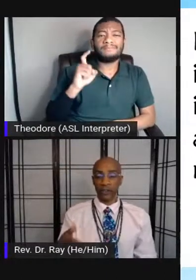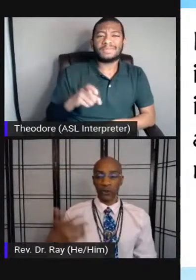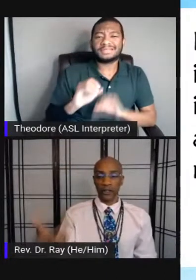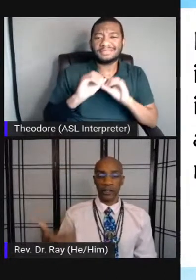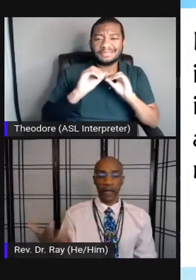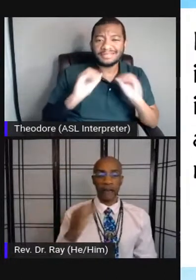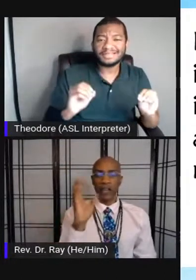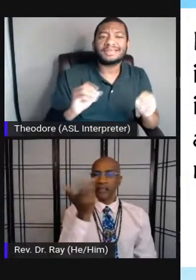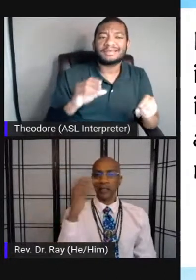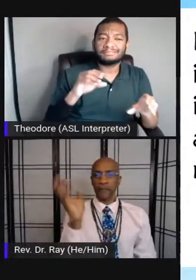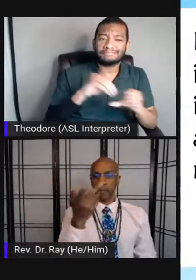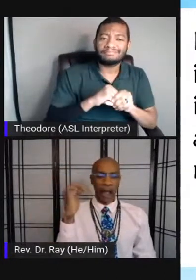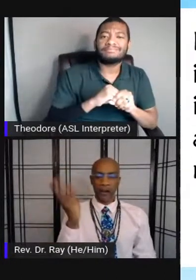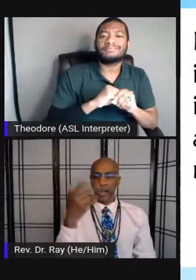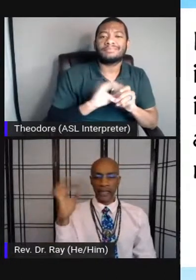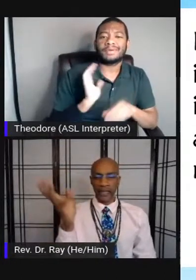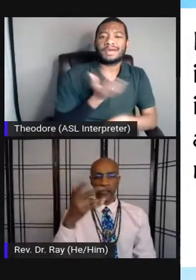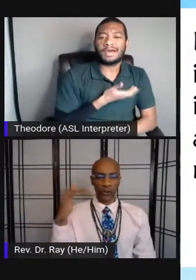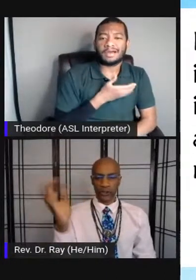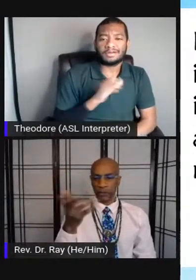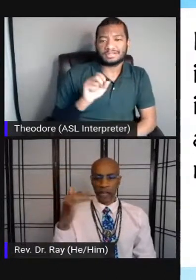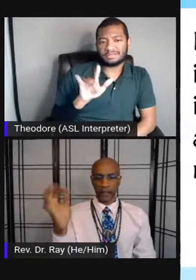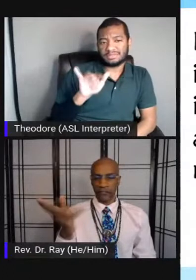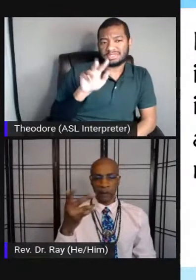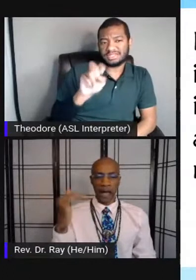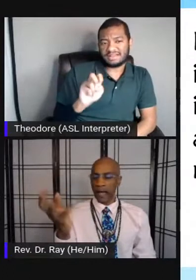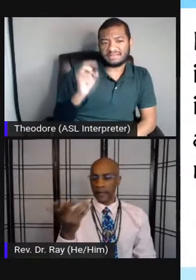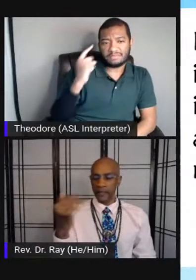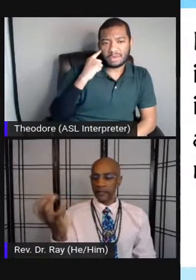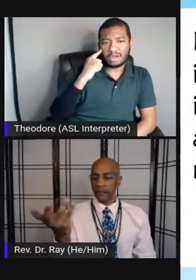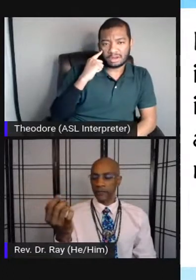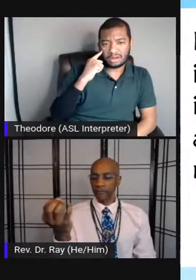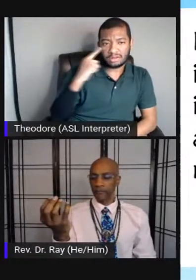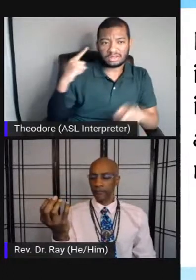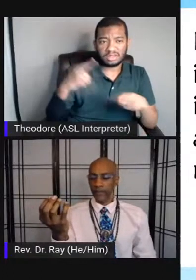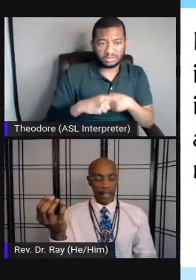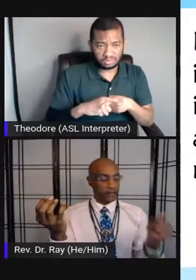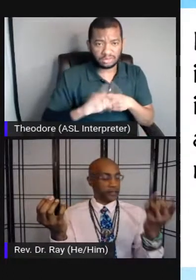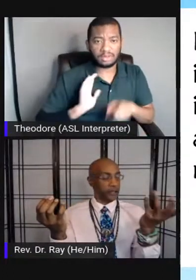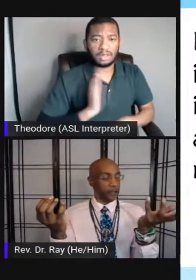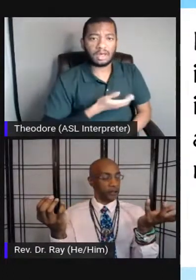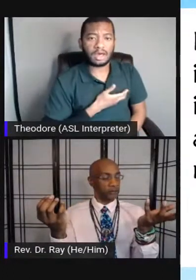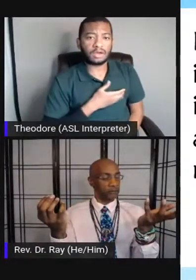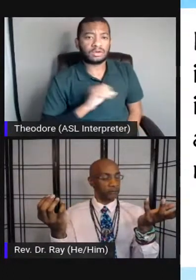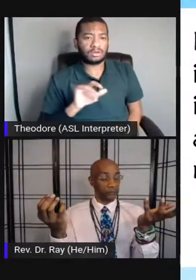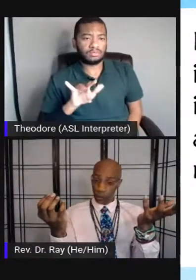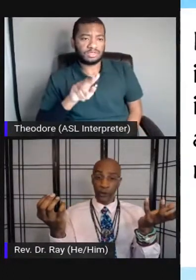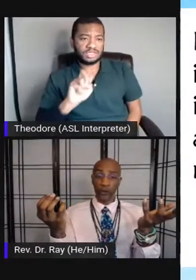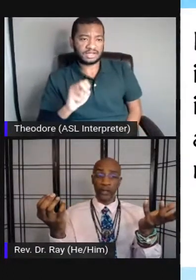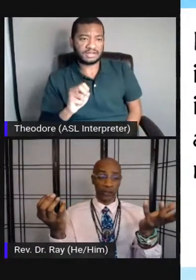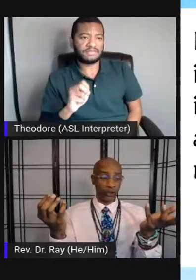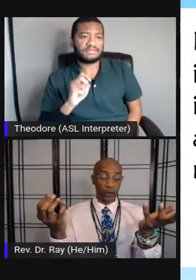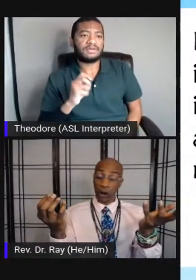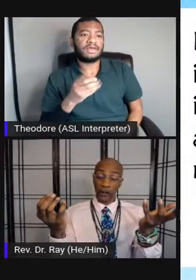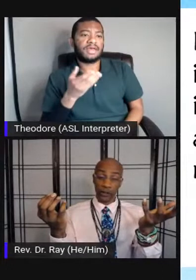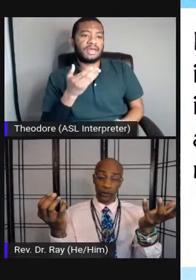believe that you can still have something marinating in your subjective mind and still do what you